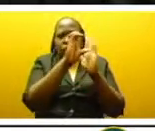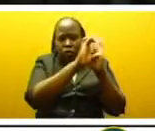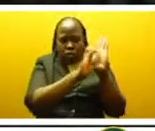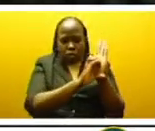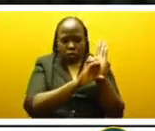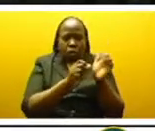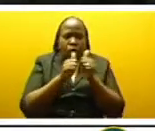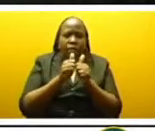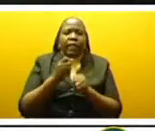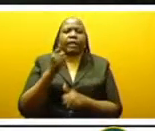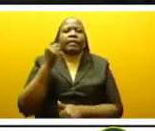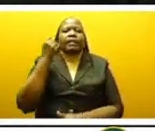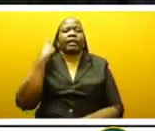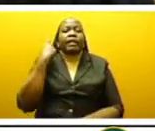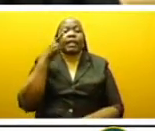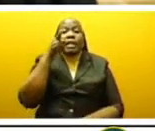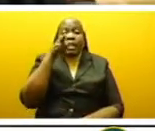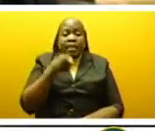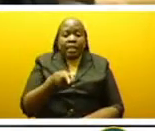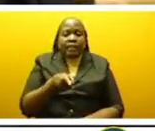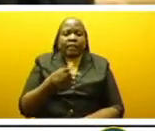And this is our submission,